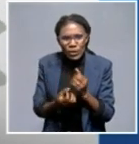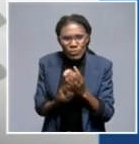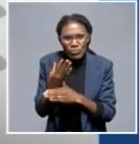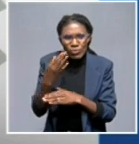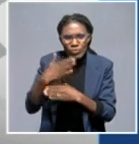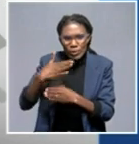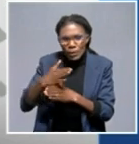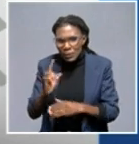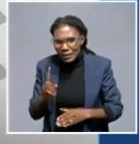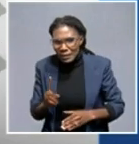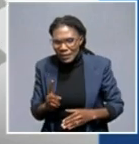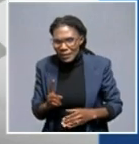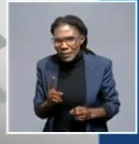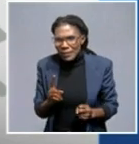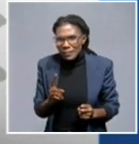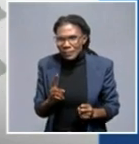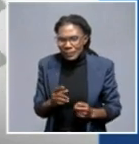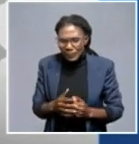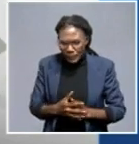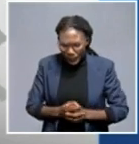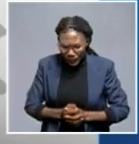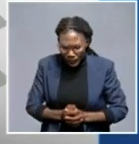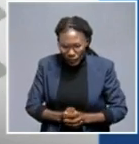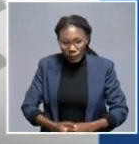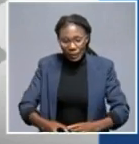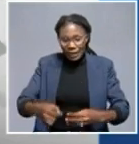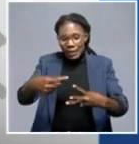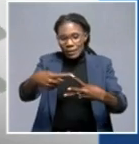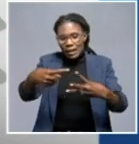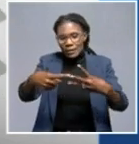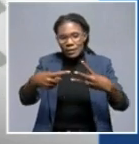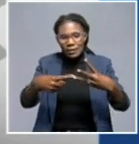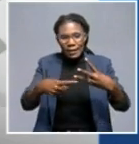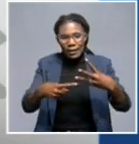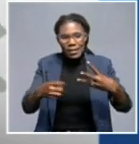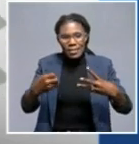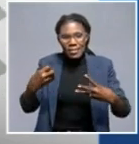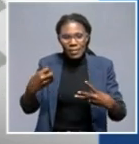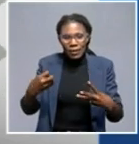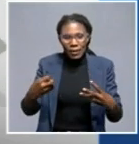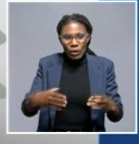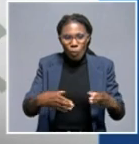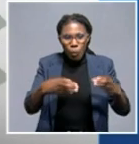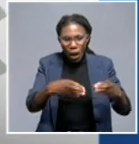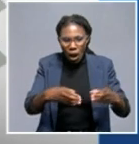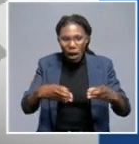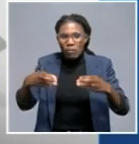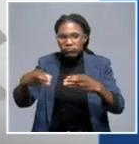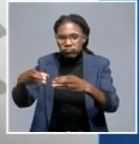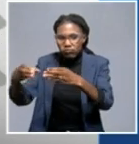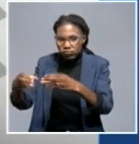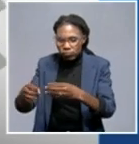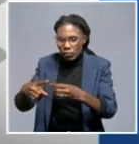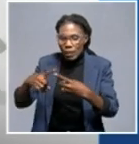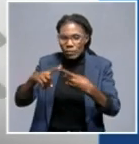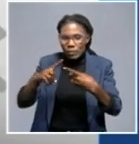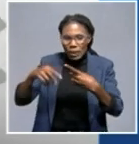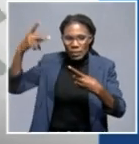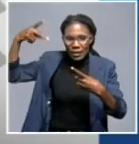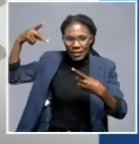Our deliberation is divided into three sectors here. We have the political and diplomatic